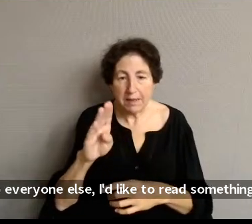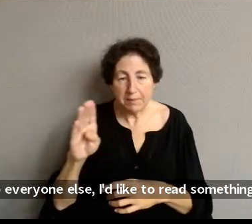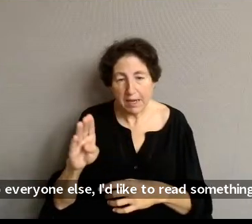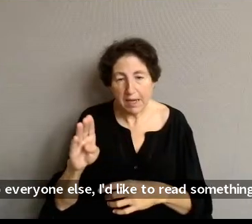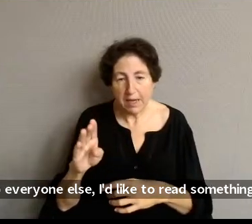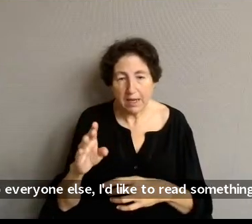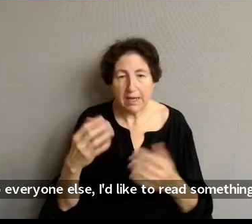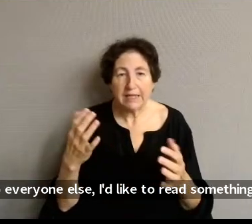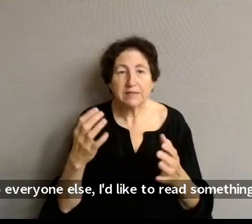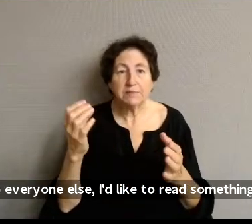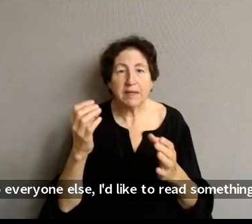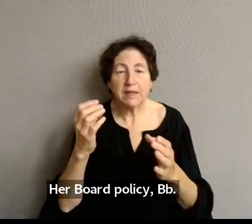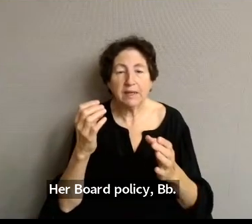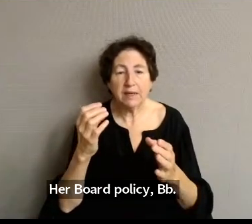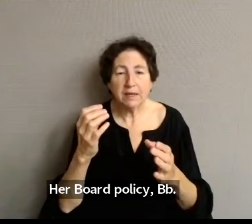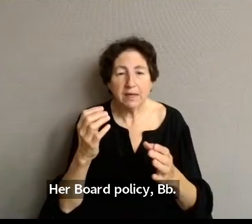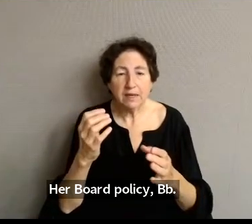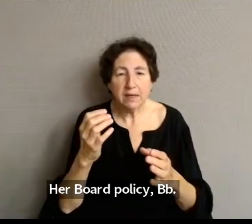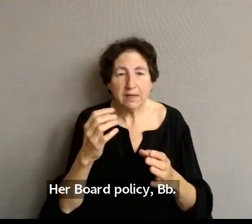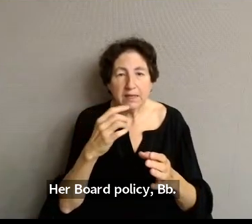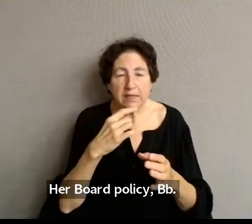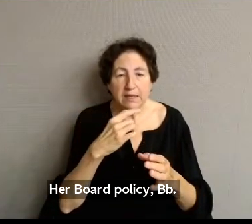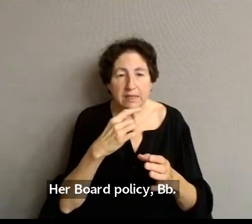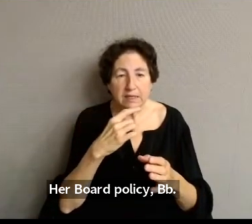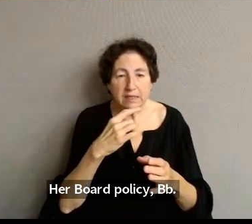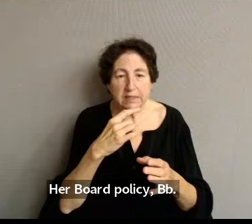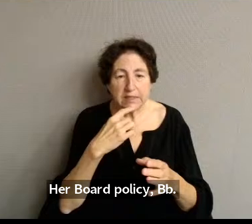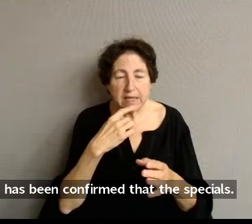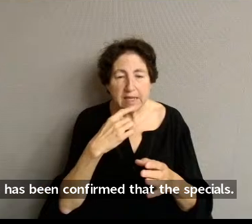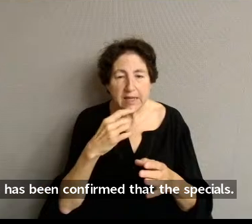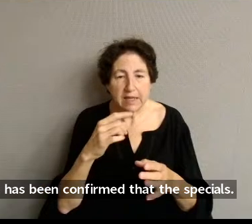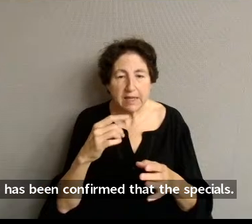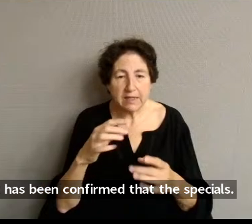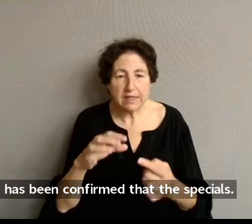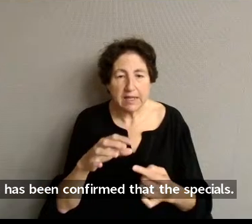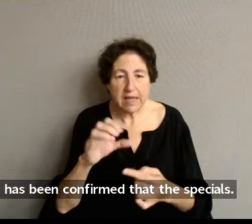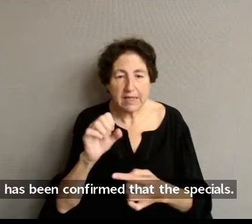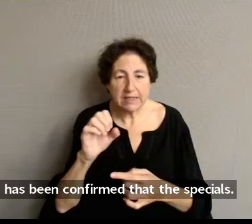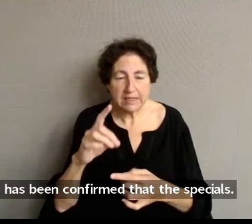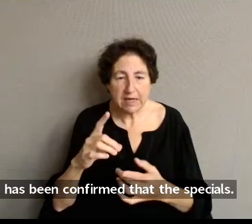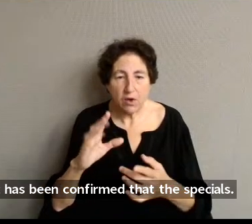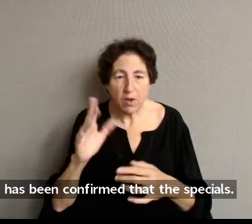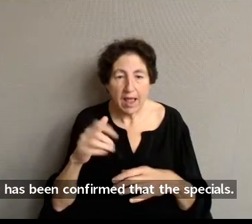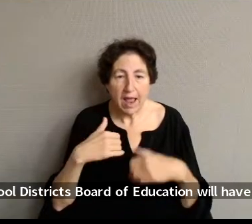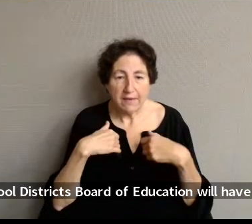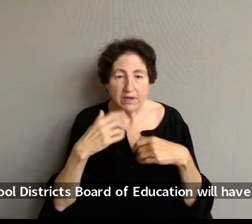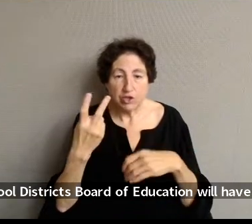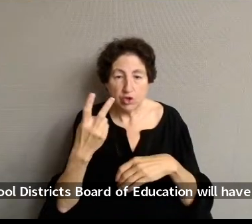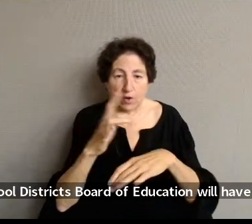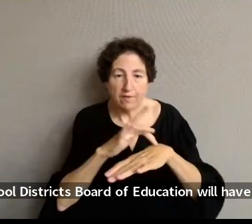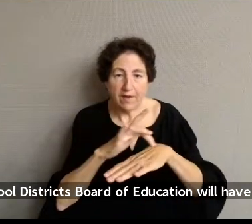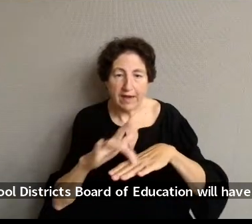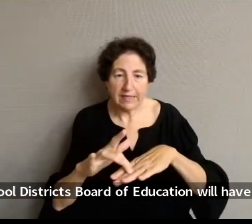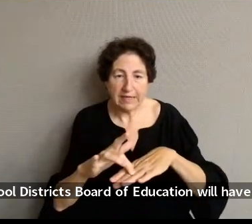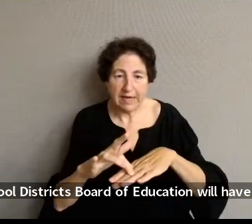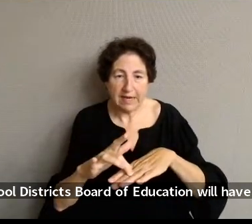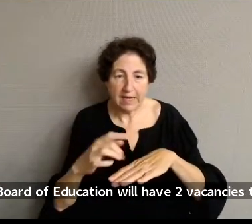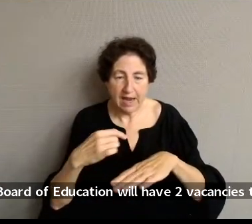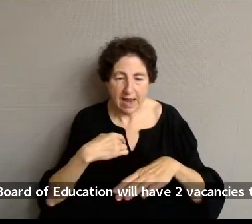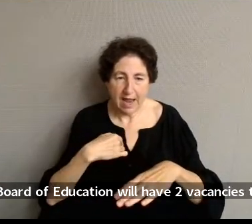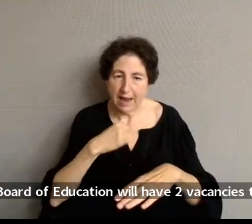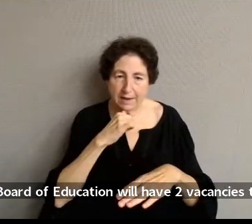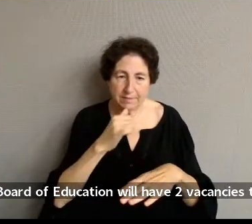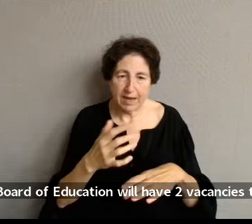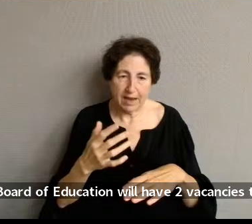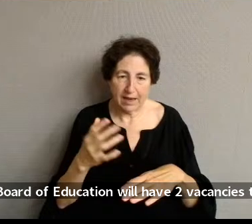it has been confirmed that the Special School District's Board of Education will have 2 vacancies to fill. I shall not be seeking